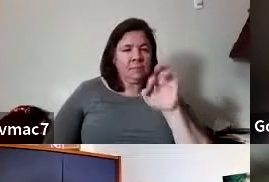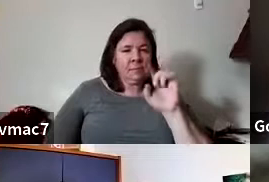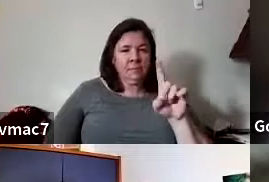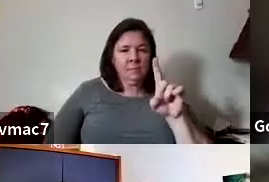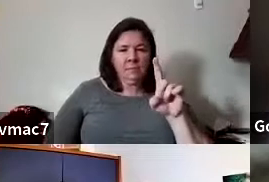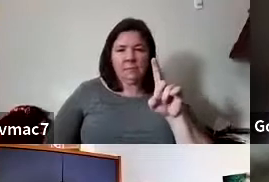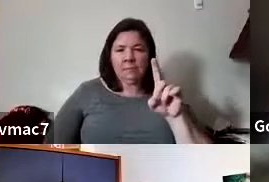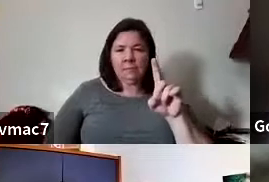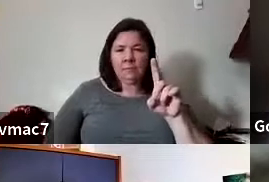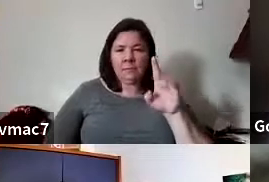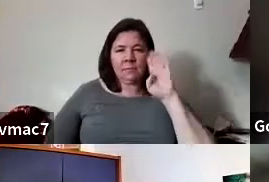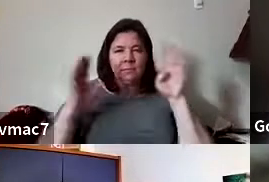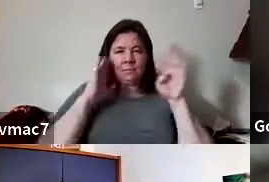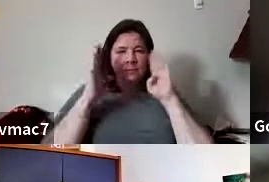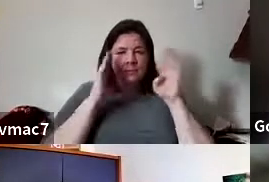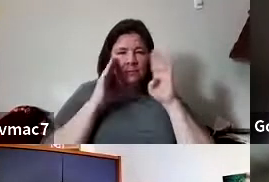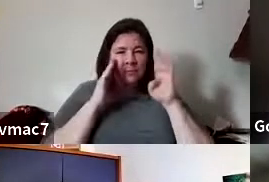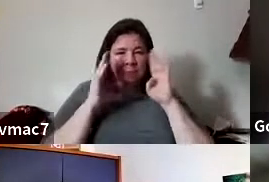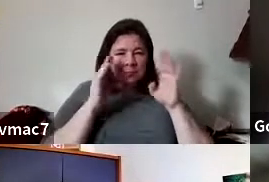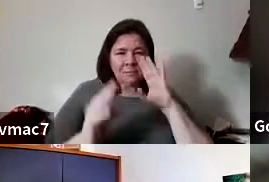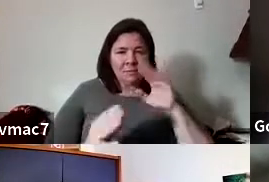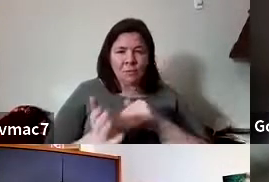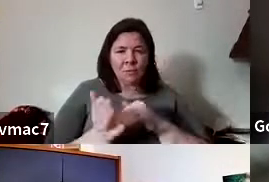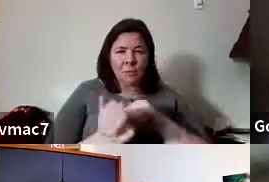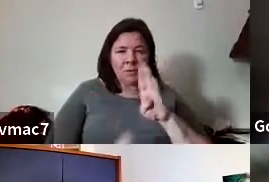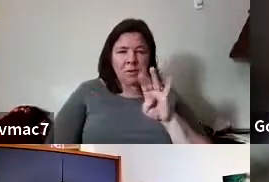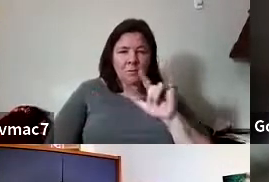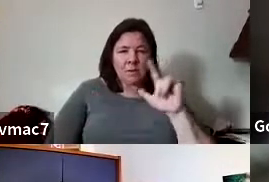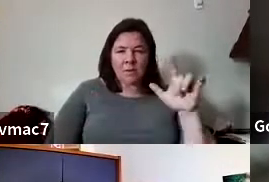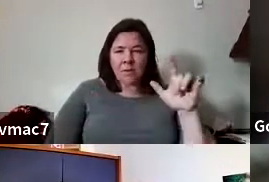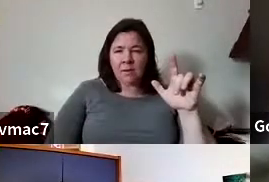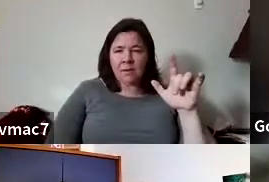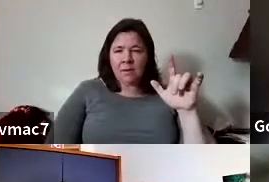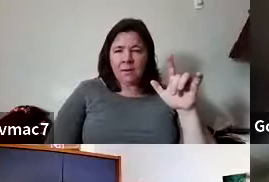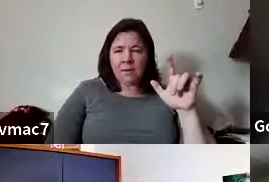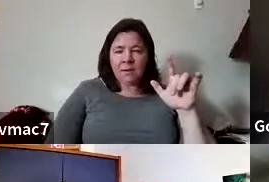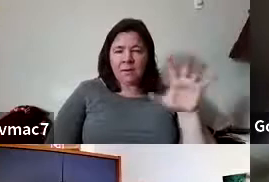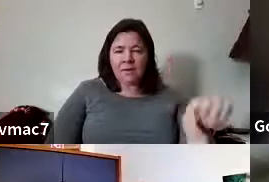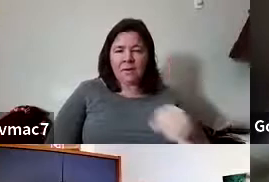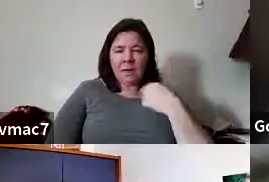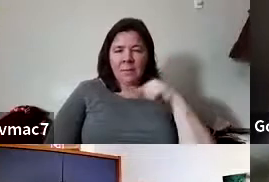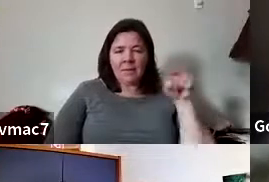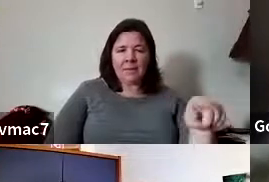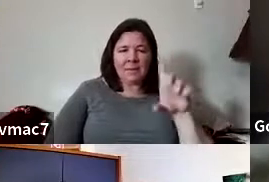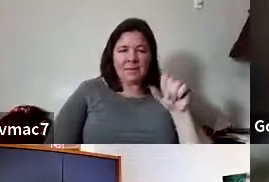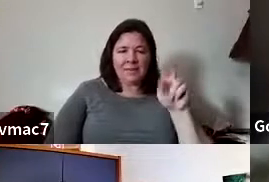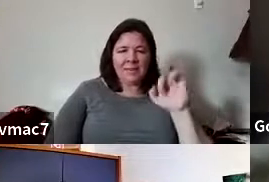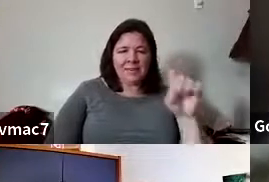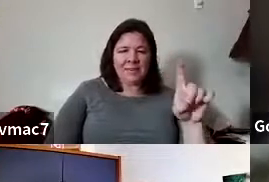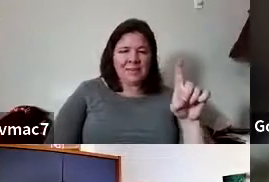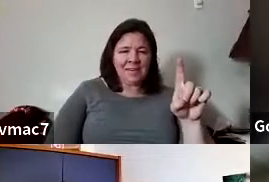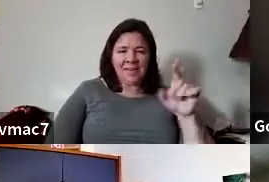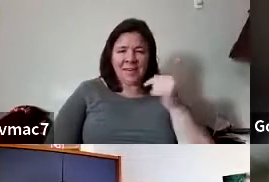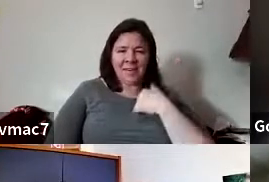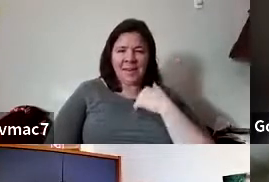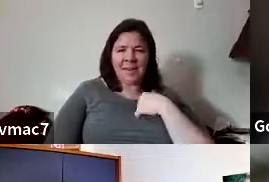Hello, Stephen. Hello, Marina. Hello, Dr. Hello. Bill. Look at Hello, that Jacob. background. Take me there, David. I am